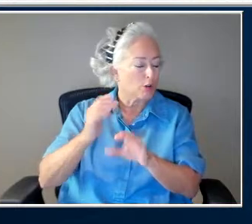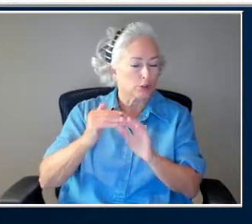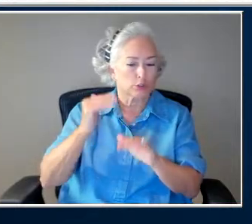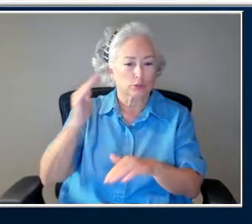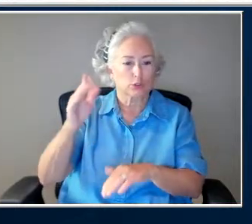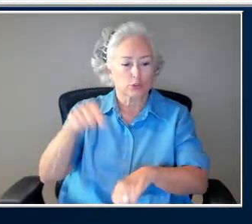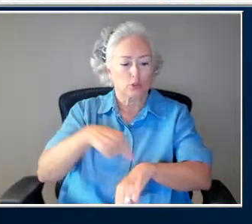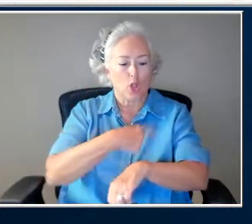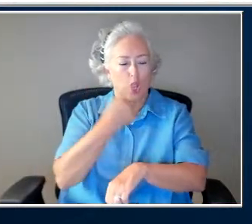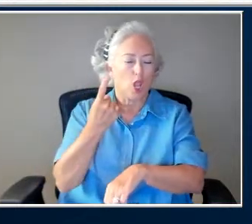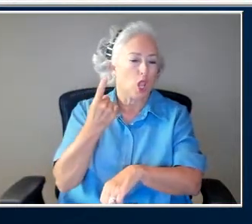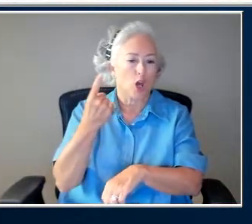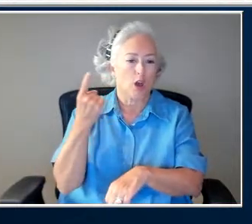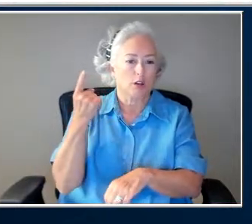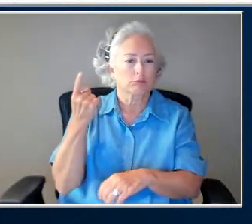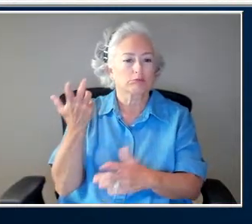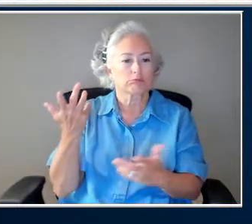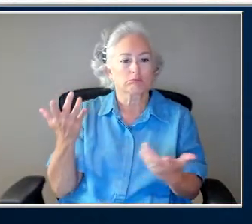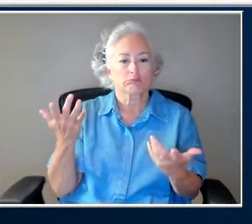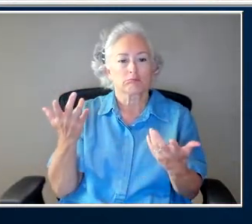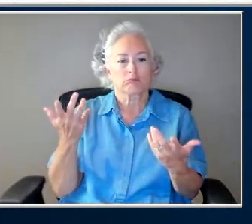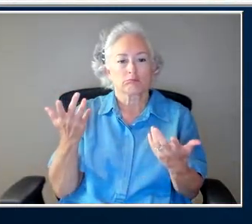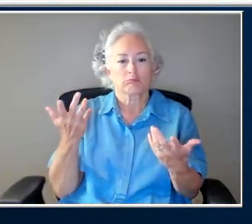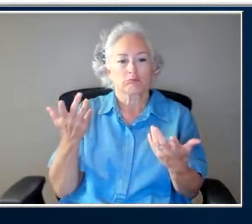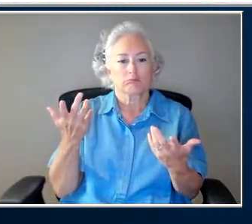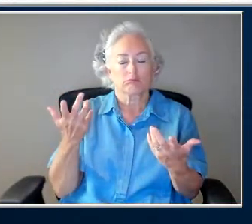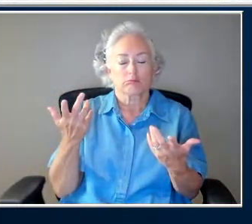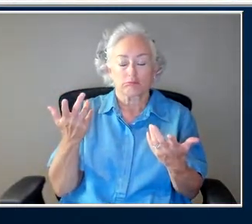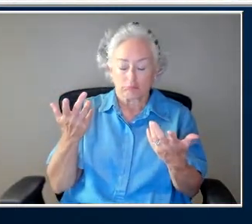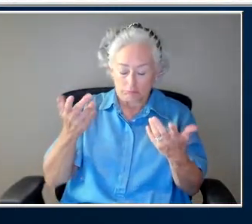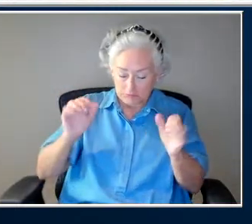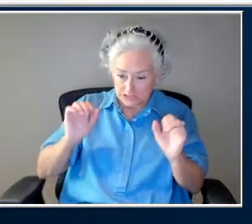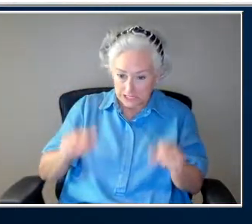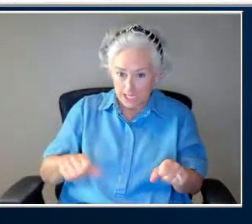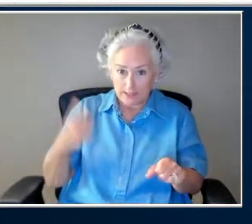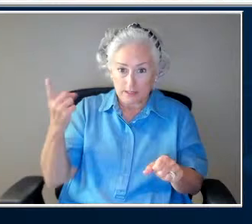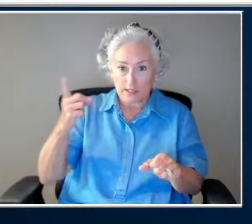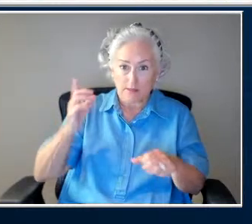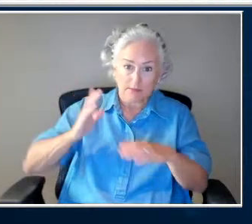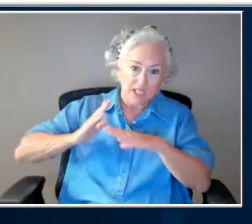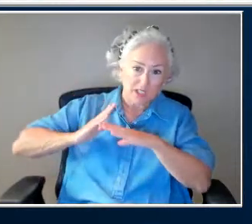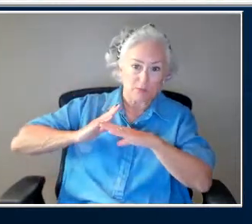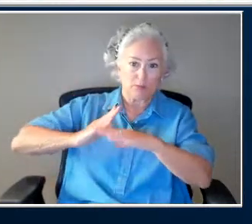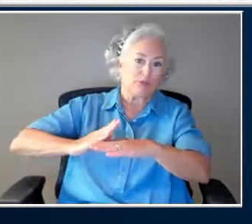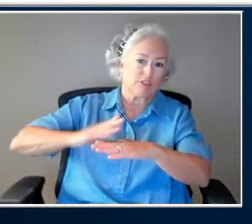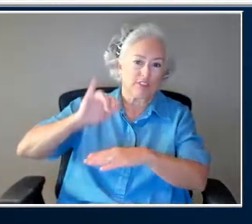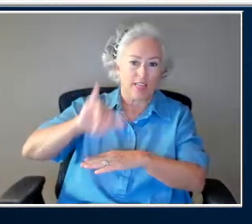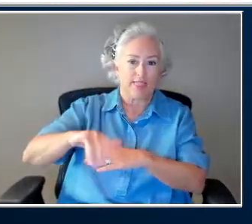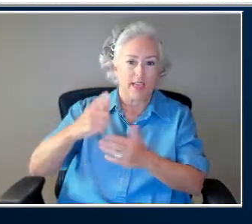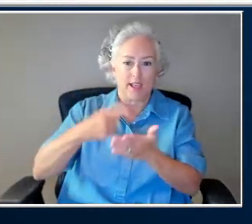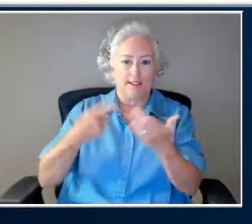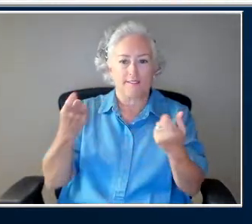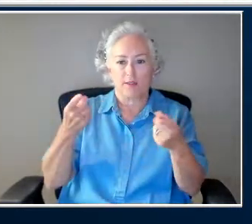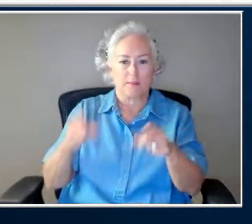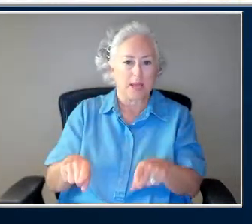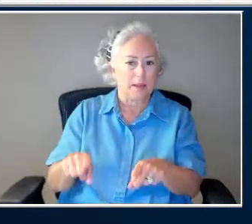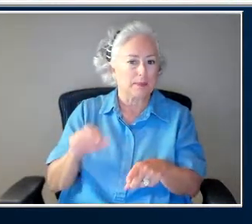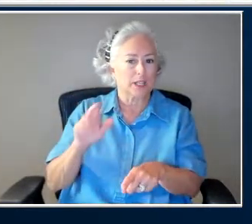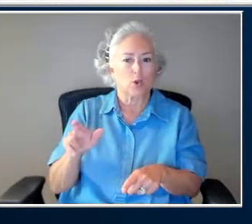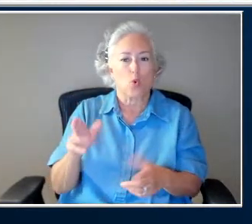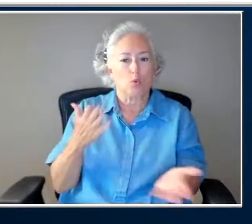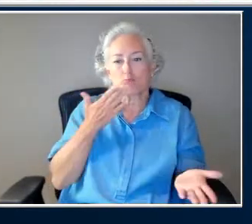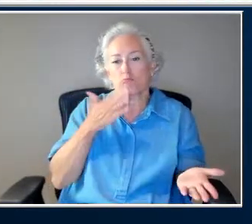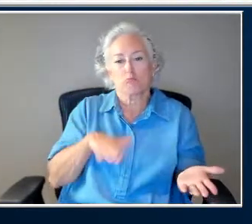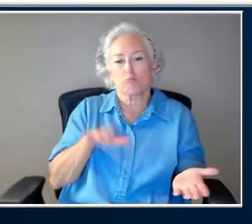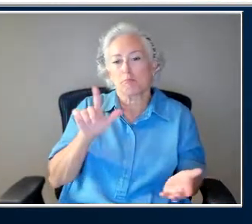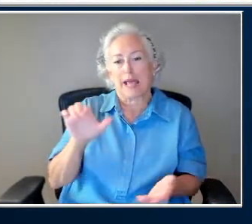way is there something that could have prevented his Little League shoulder, or is that just bad luck? It happens to some athletes,